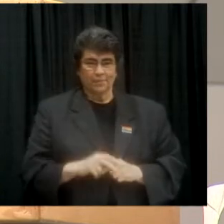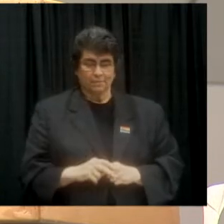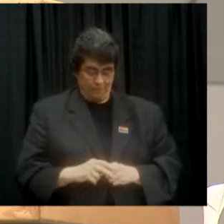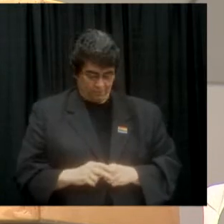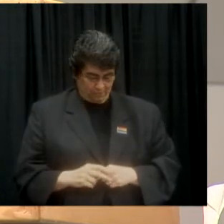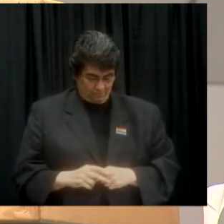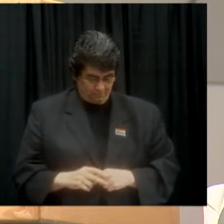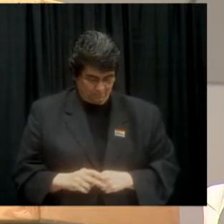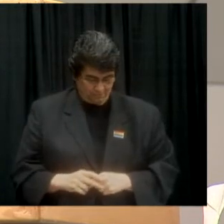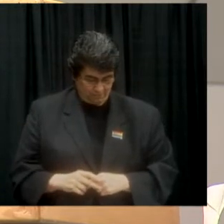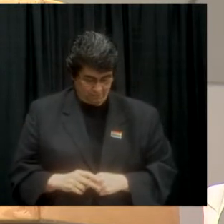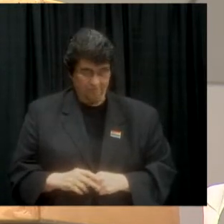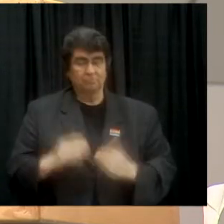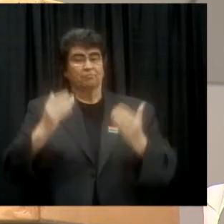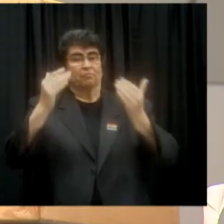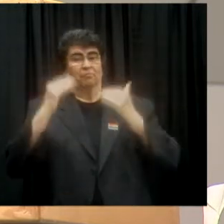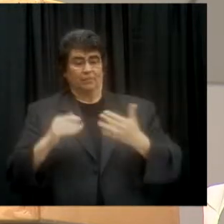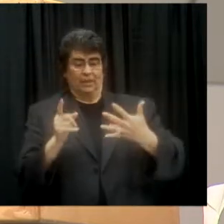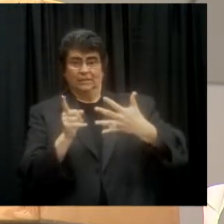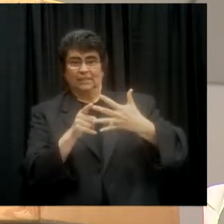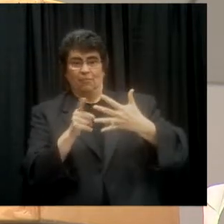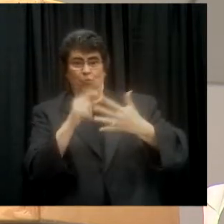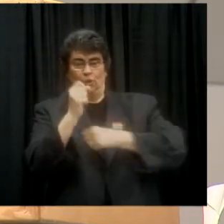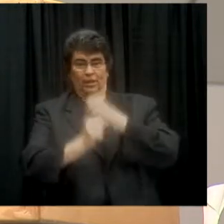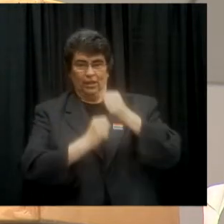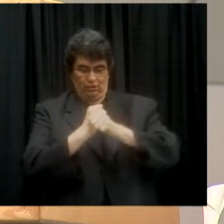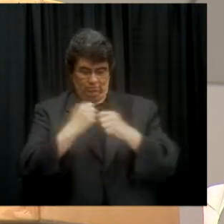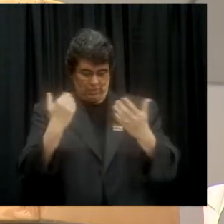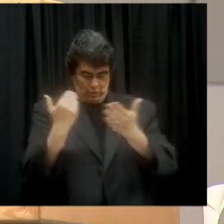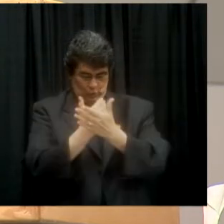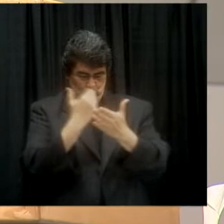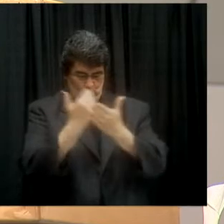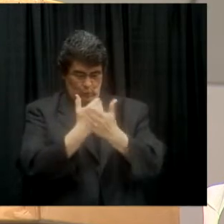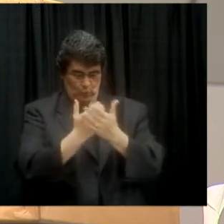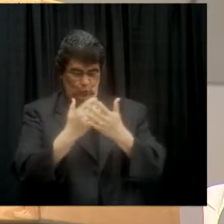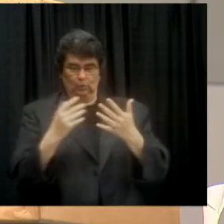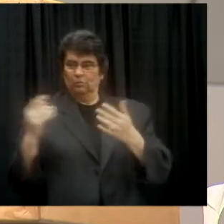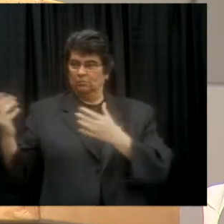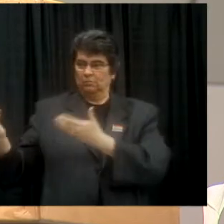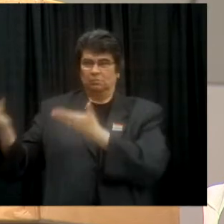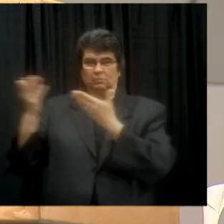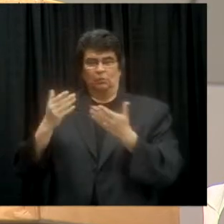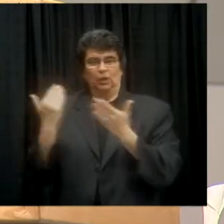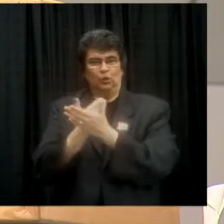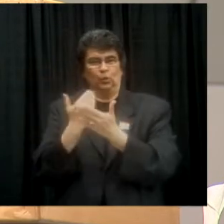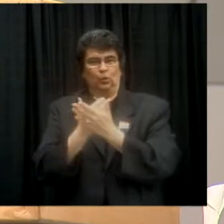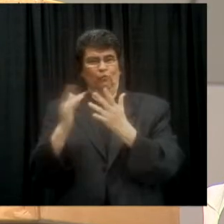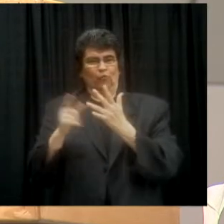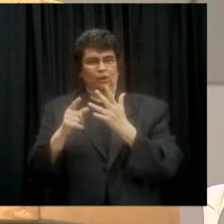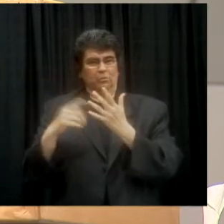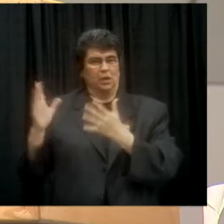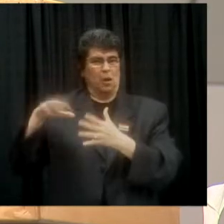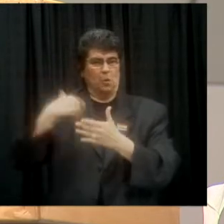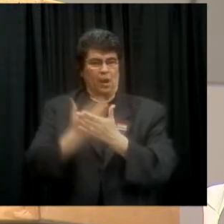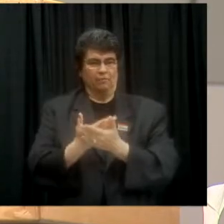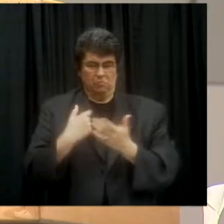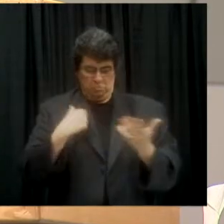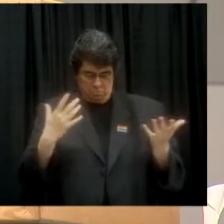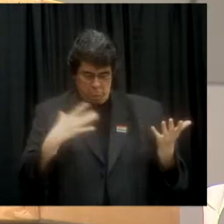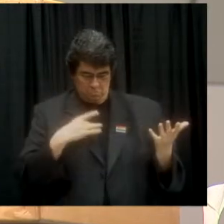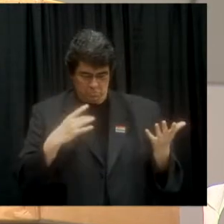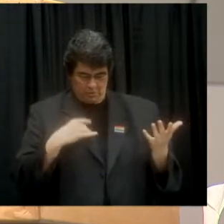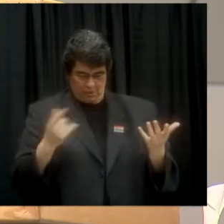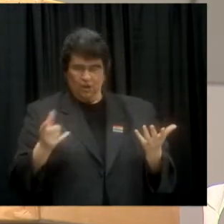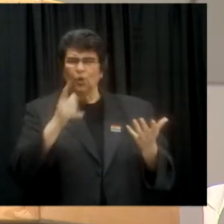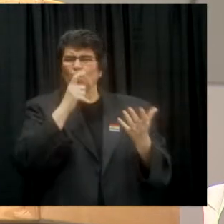Then quickly came sophomore year. And there's like a new wave of freshmen. And we're like big now, you know? And who could possibly get